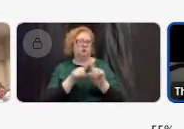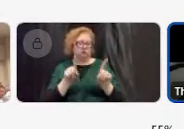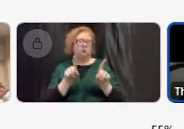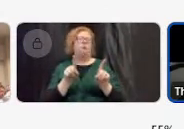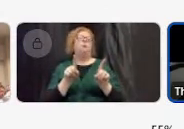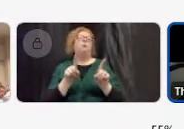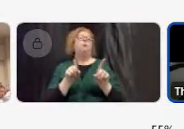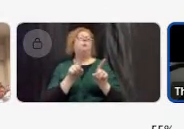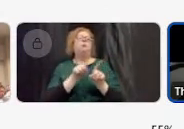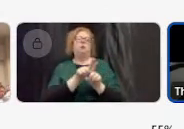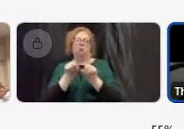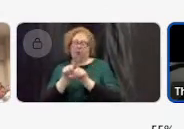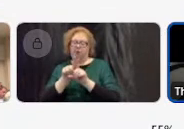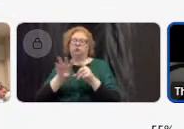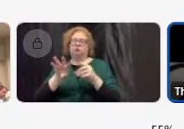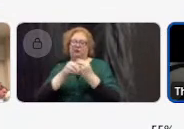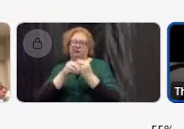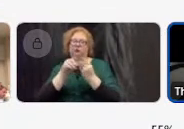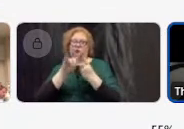where the